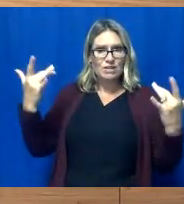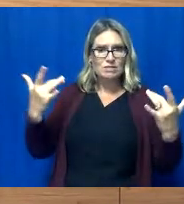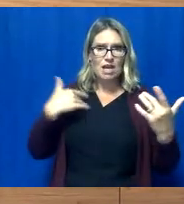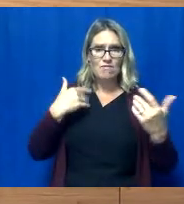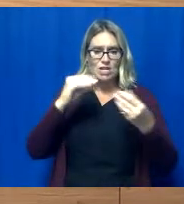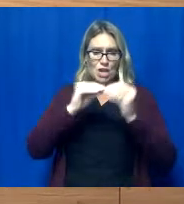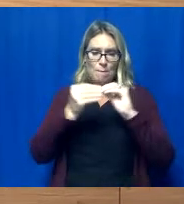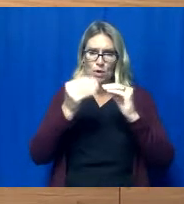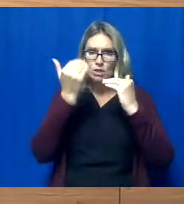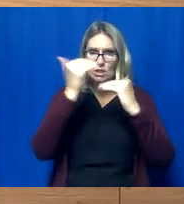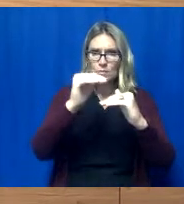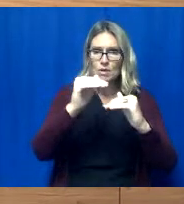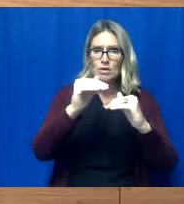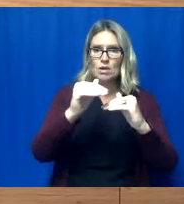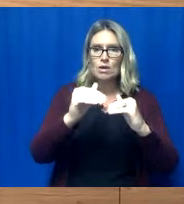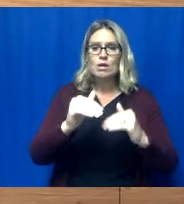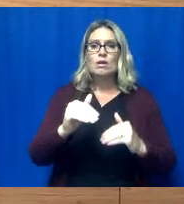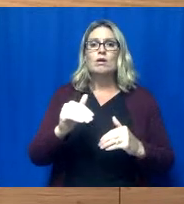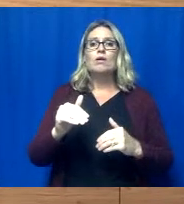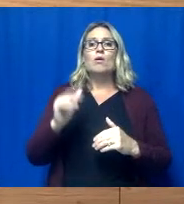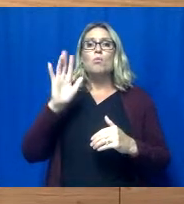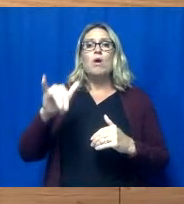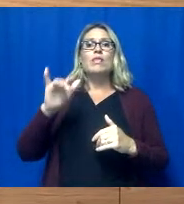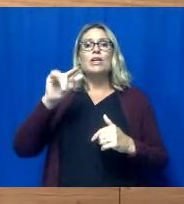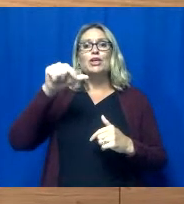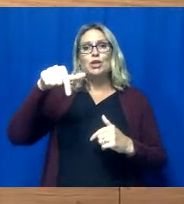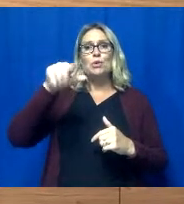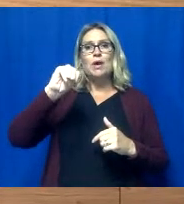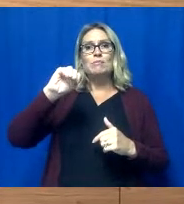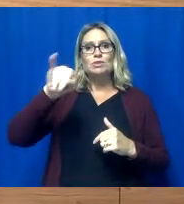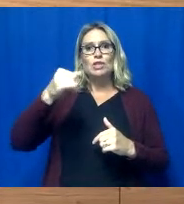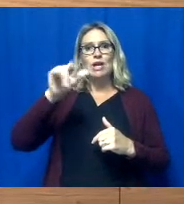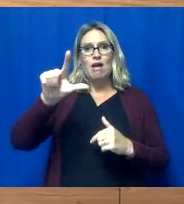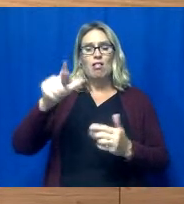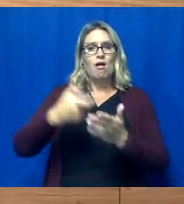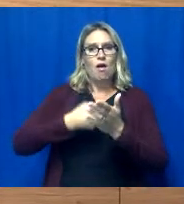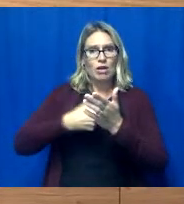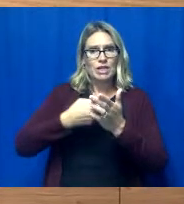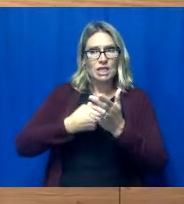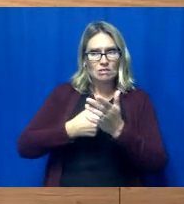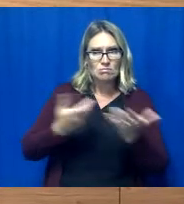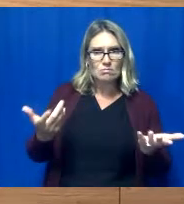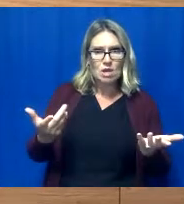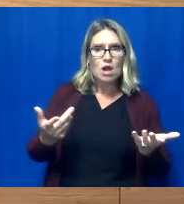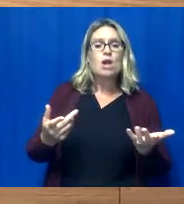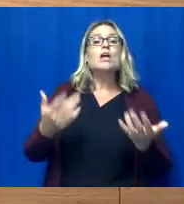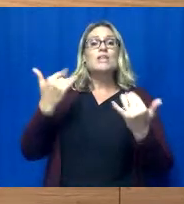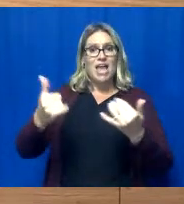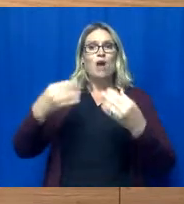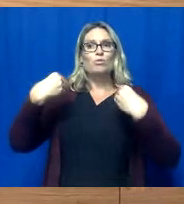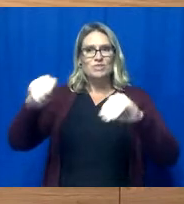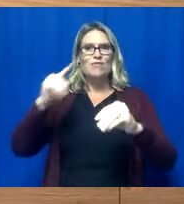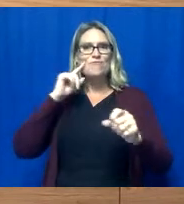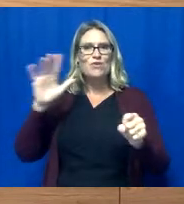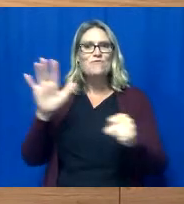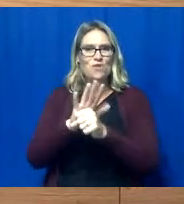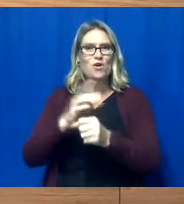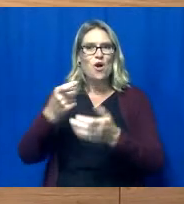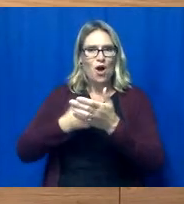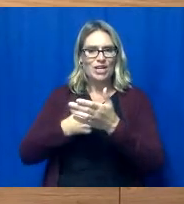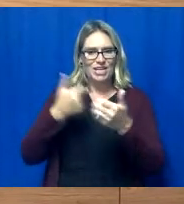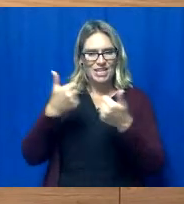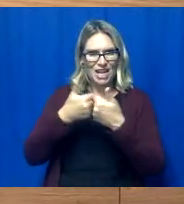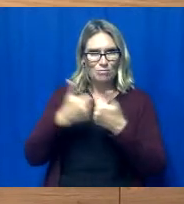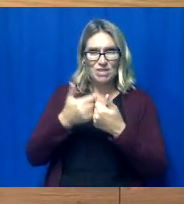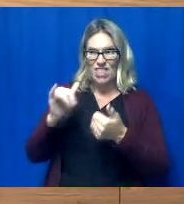Specifically, a week out from the start of the QMJHL season, arenas are selling at full capacity. Are those games in a